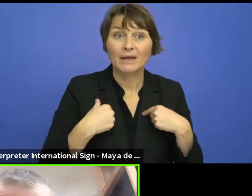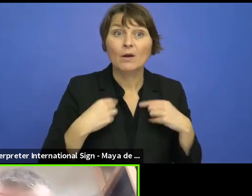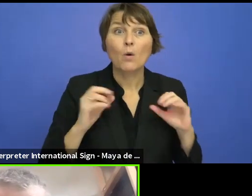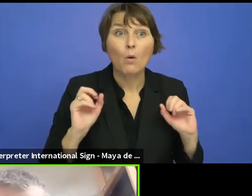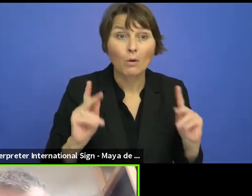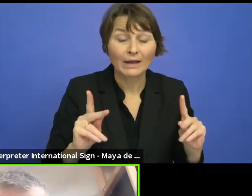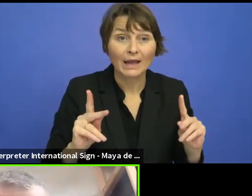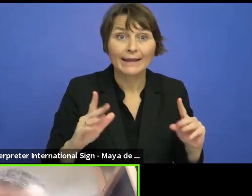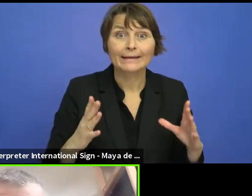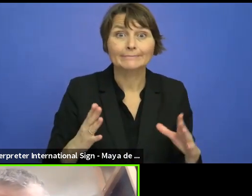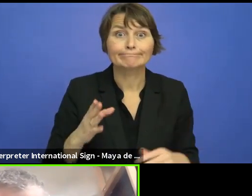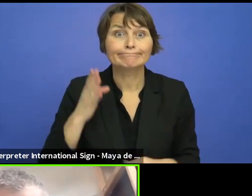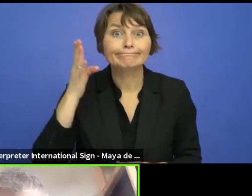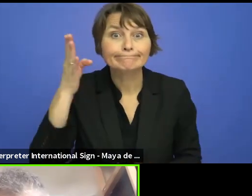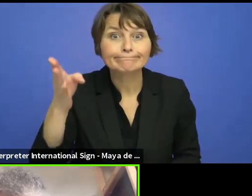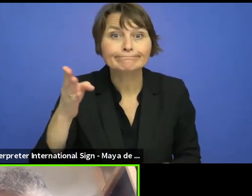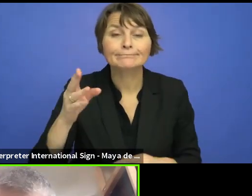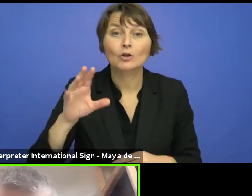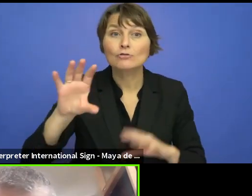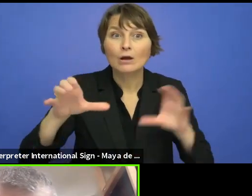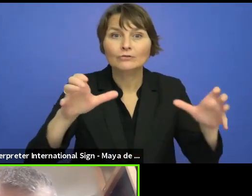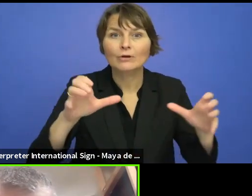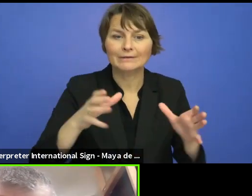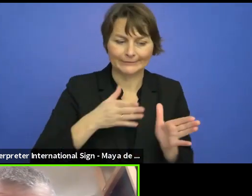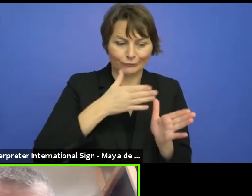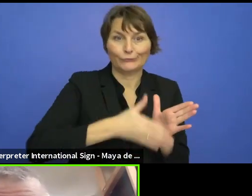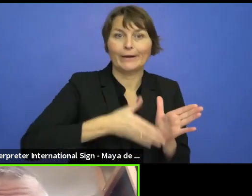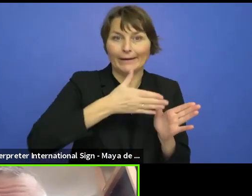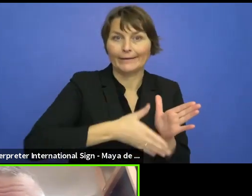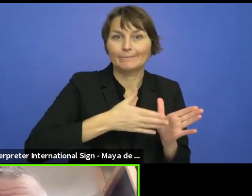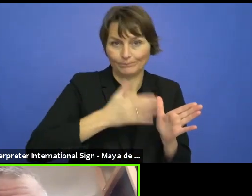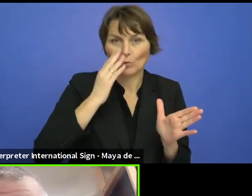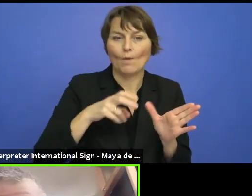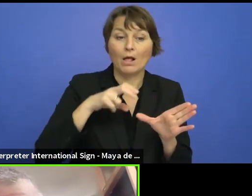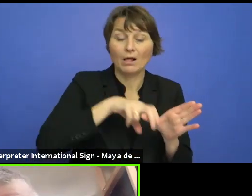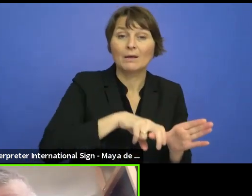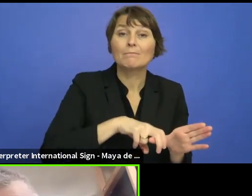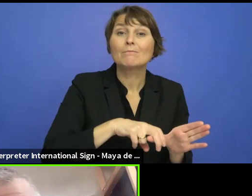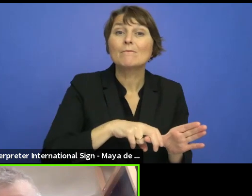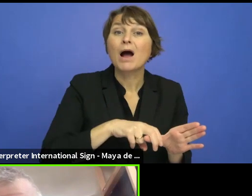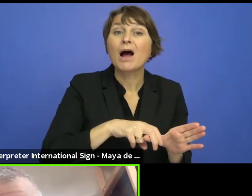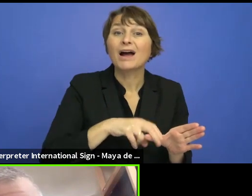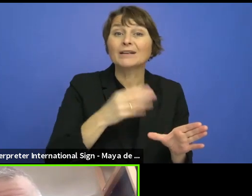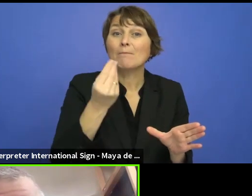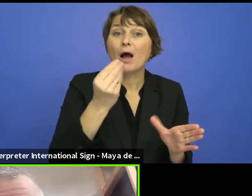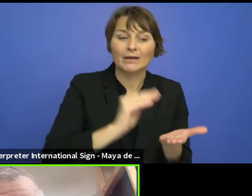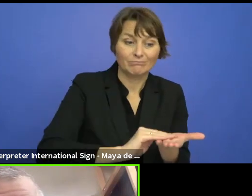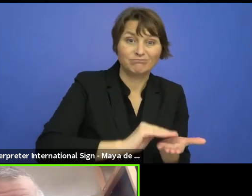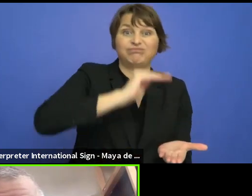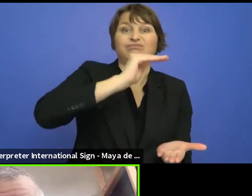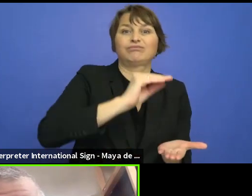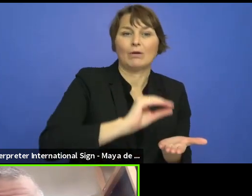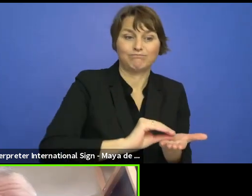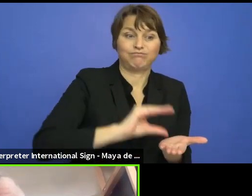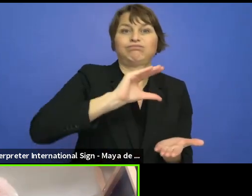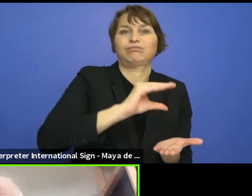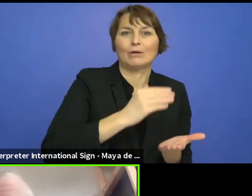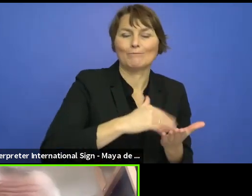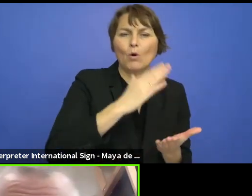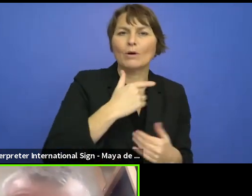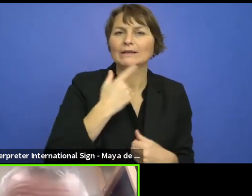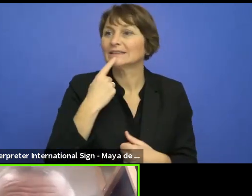that it costs a lot more money. So there are a lot of, and so what I do is I make calculations of why